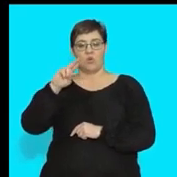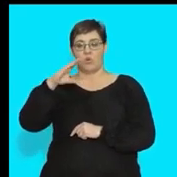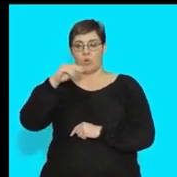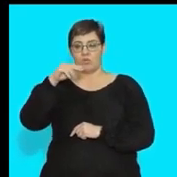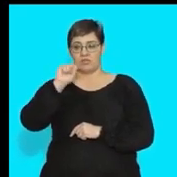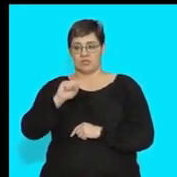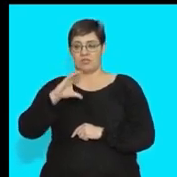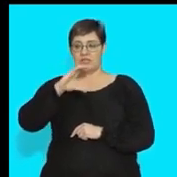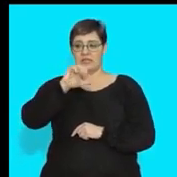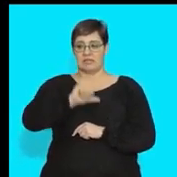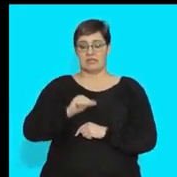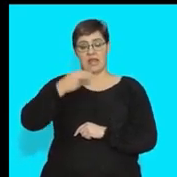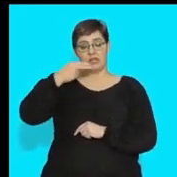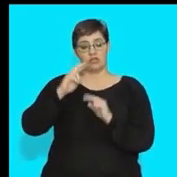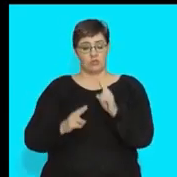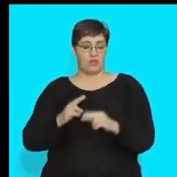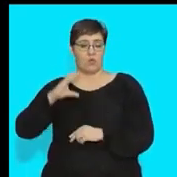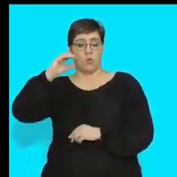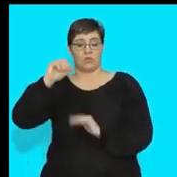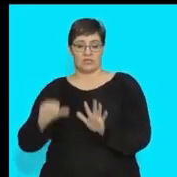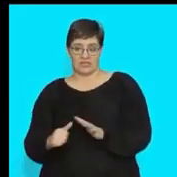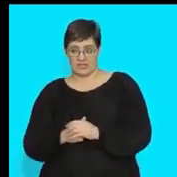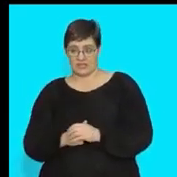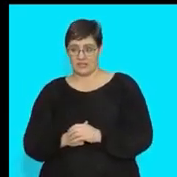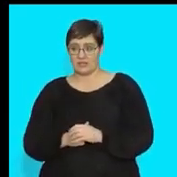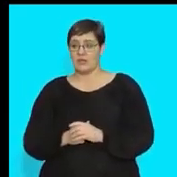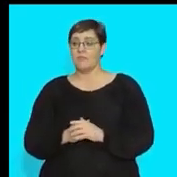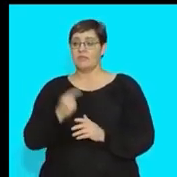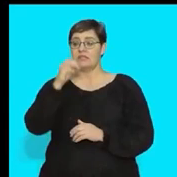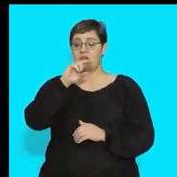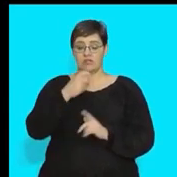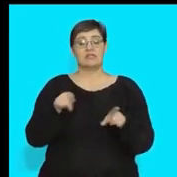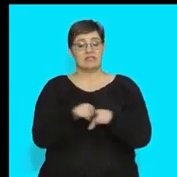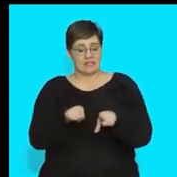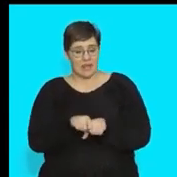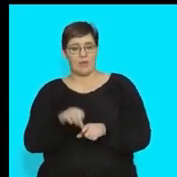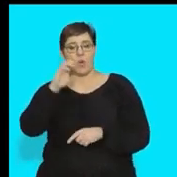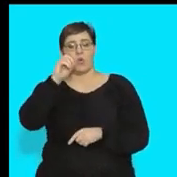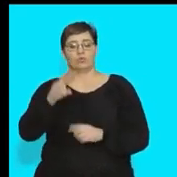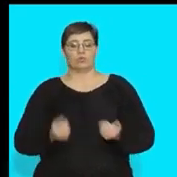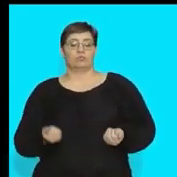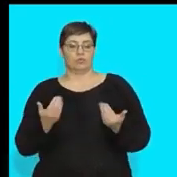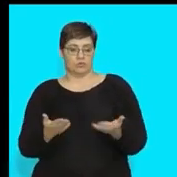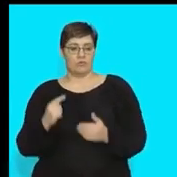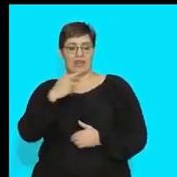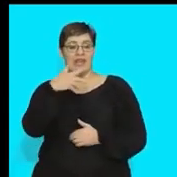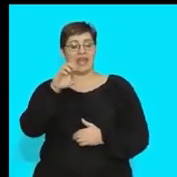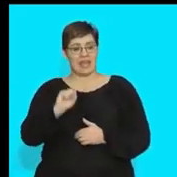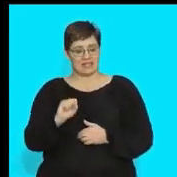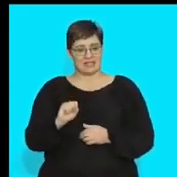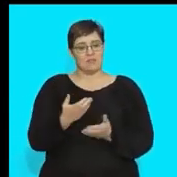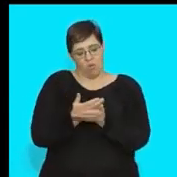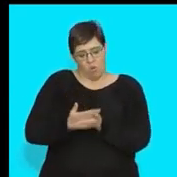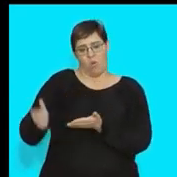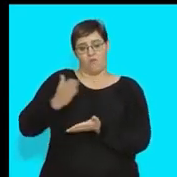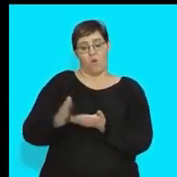in starch. And what it also produces is oxygen, which is a gas which has to get out of